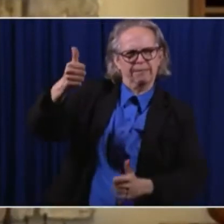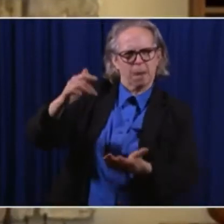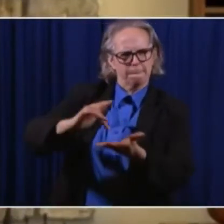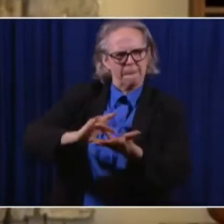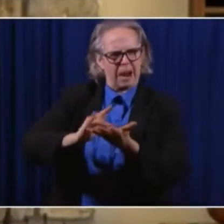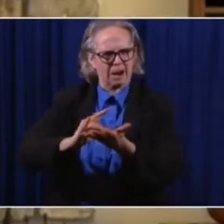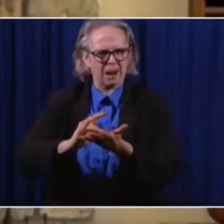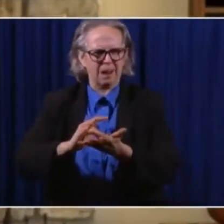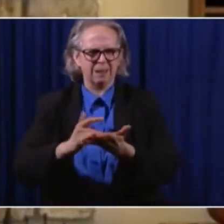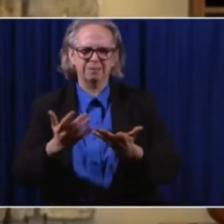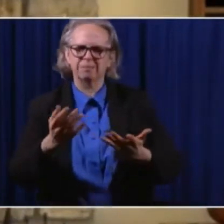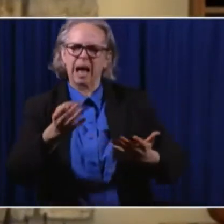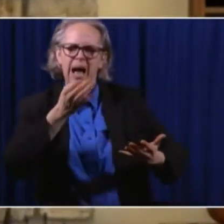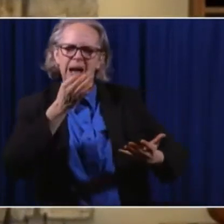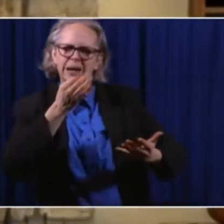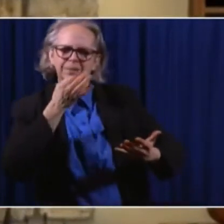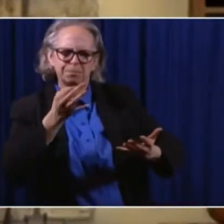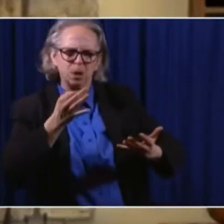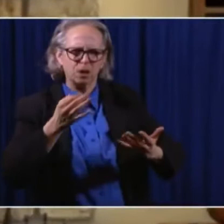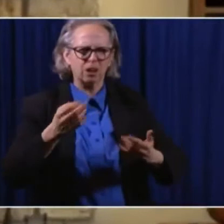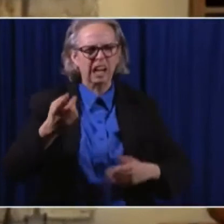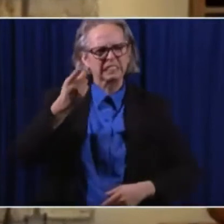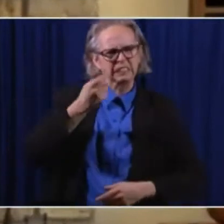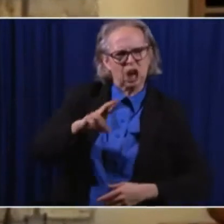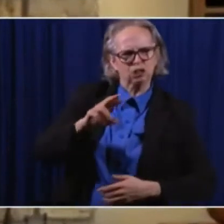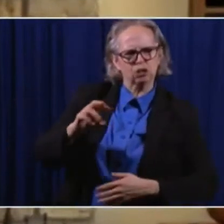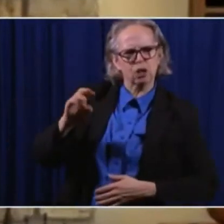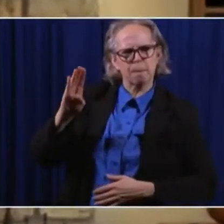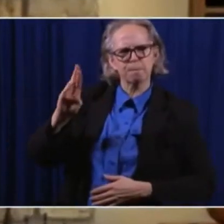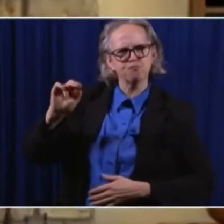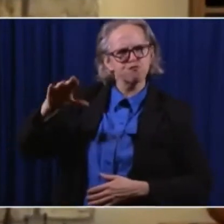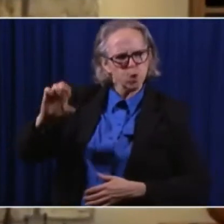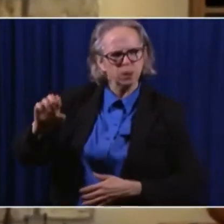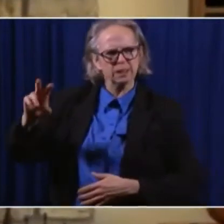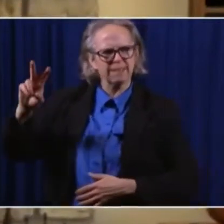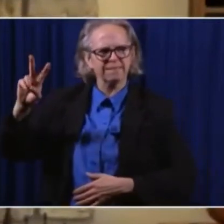Bruce Vanderhoff. Doctor, thank you for joining us.